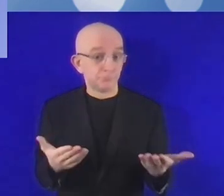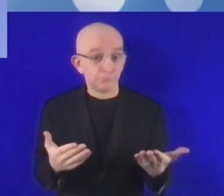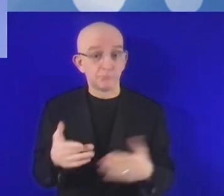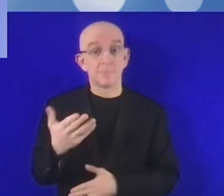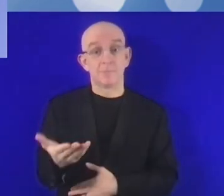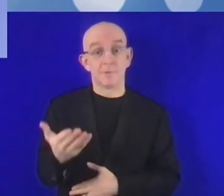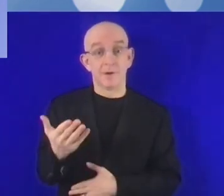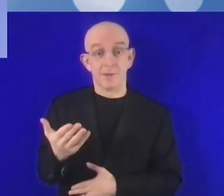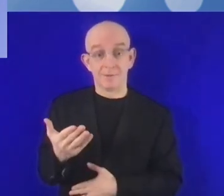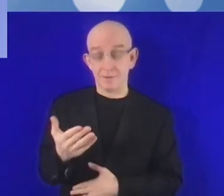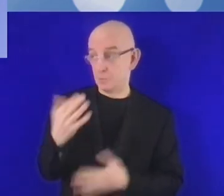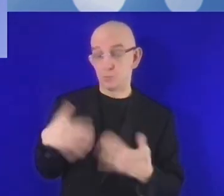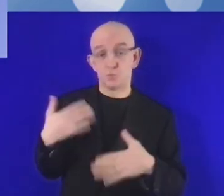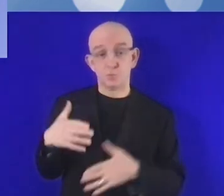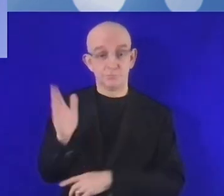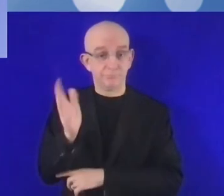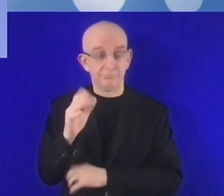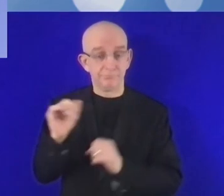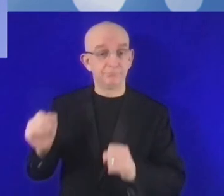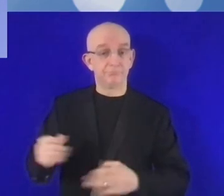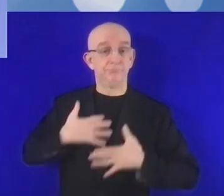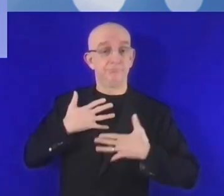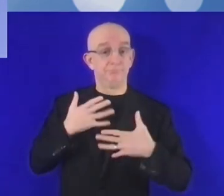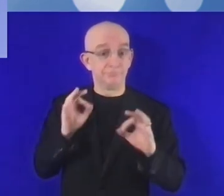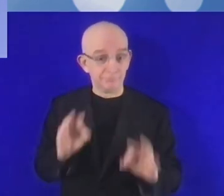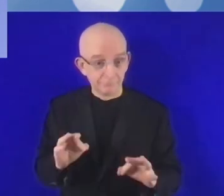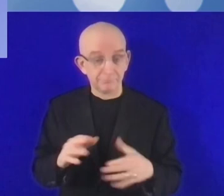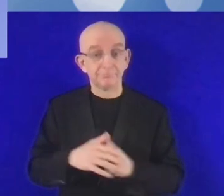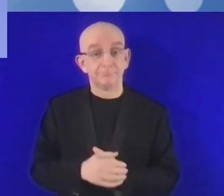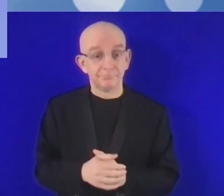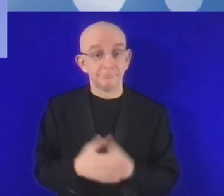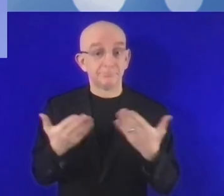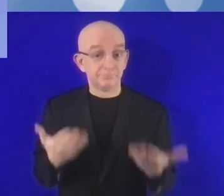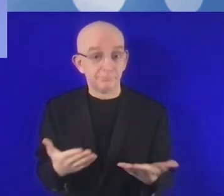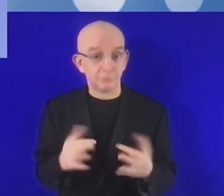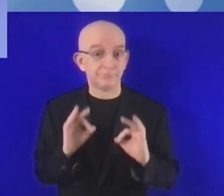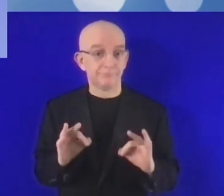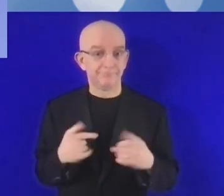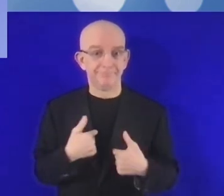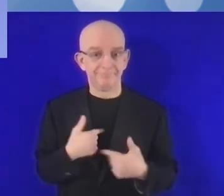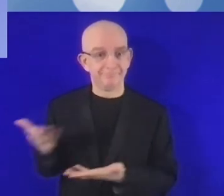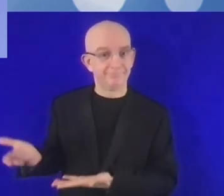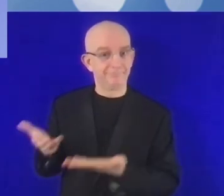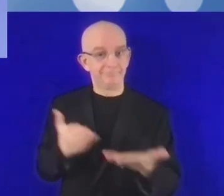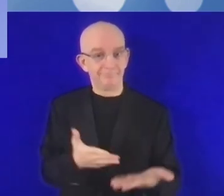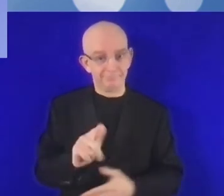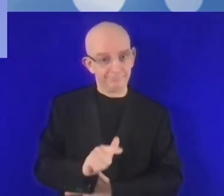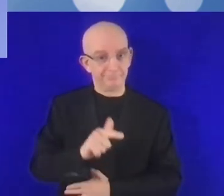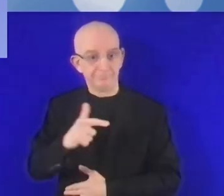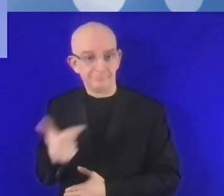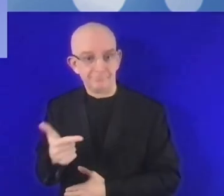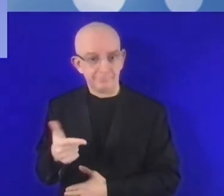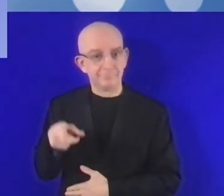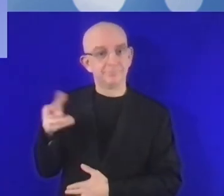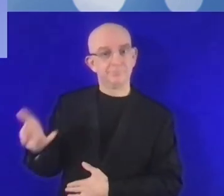now inviting to the stage Republic of Poland plenipotentiary for UN IGF